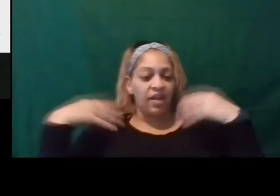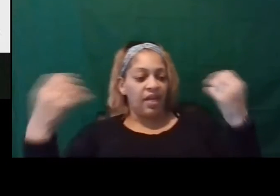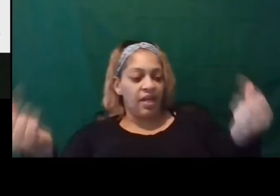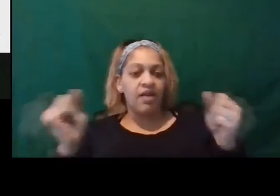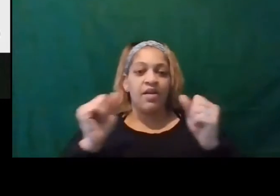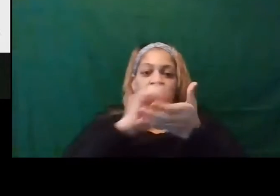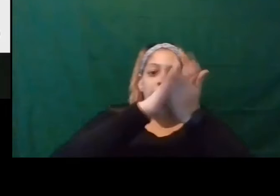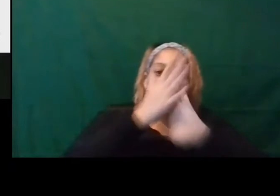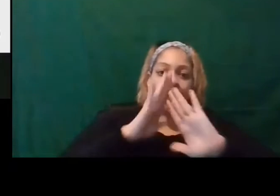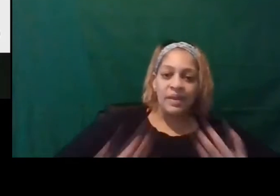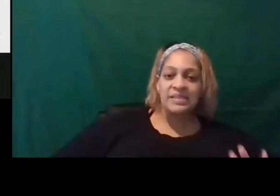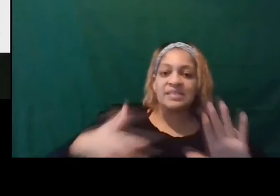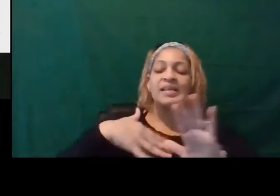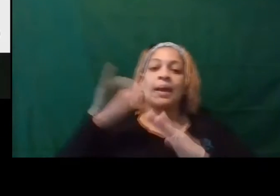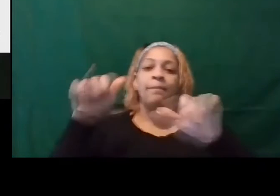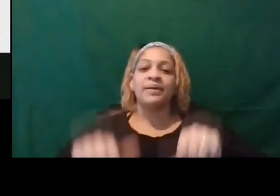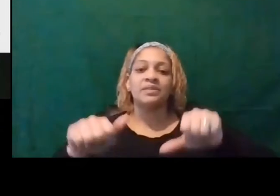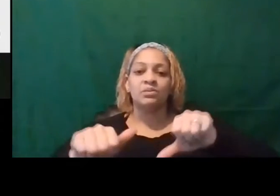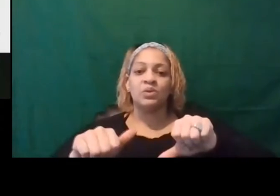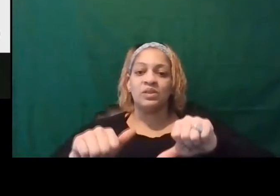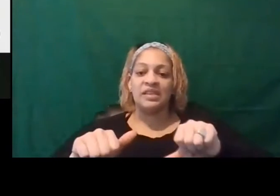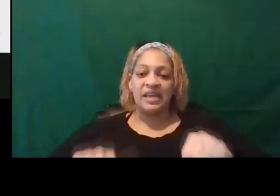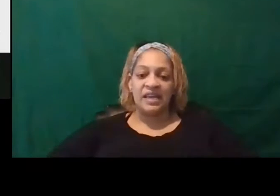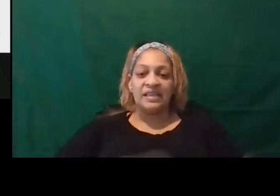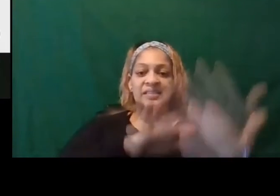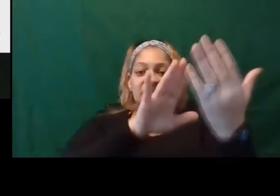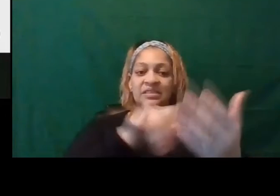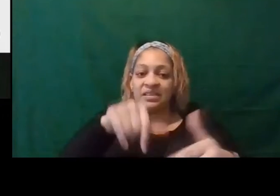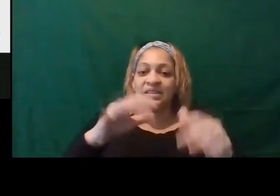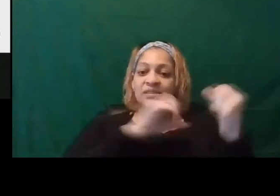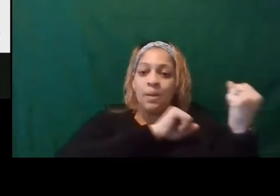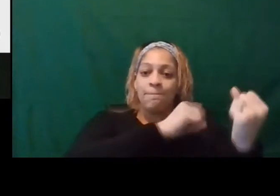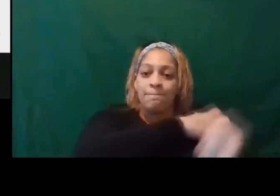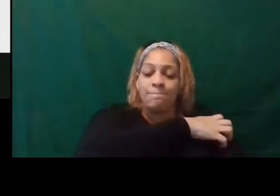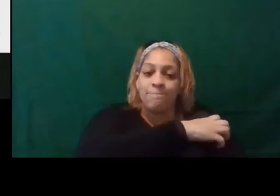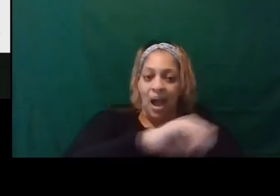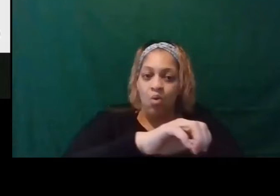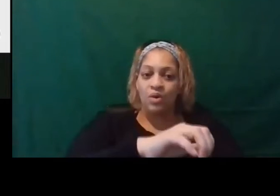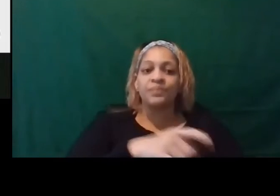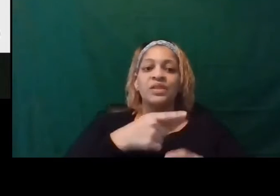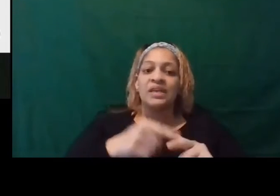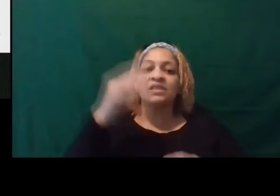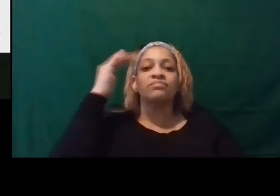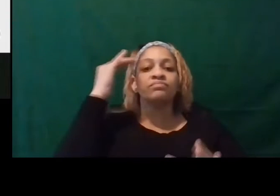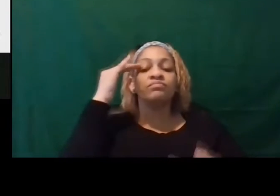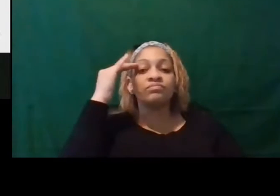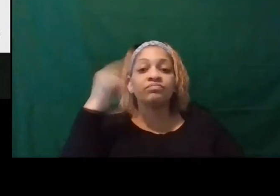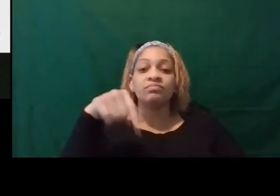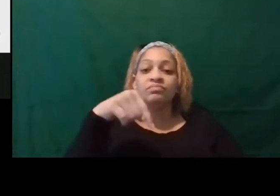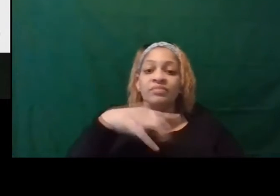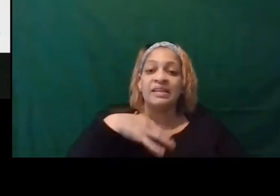possibility exist in this power. It is a knowledge of this, and the conscious use of this